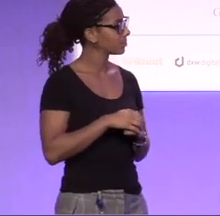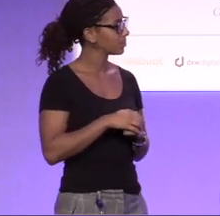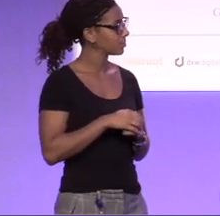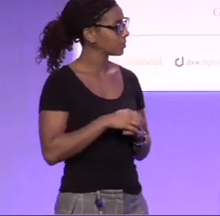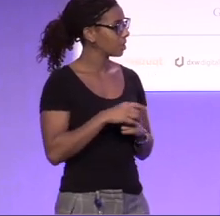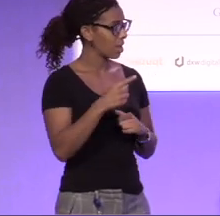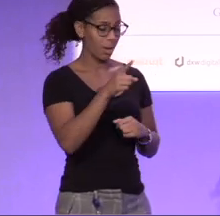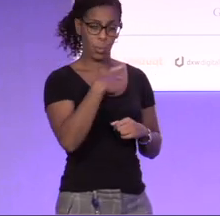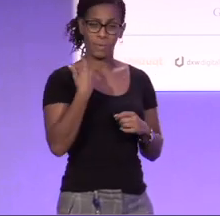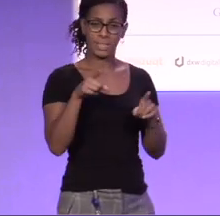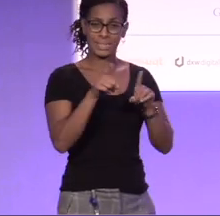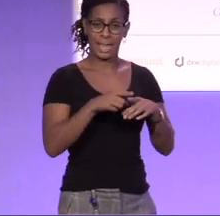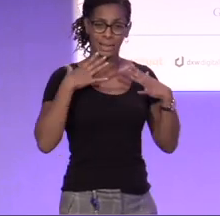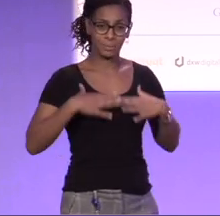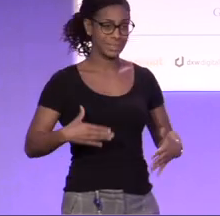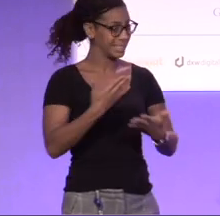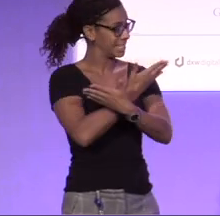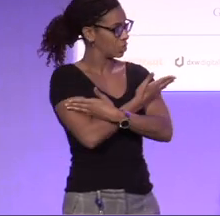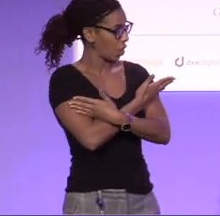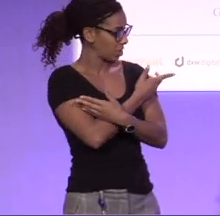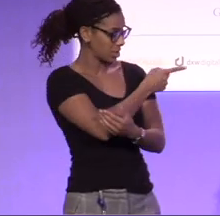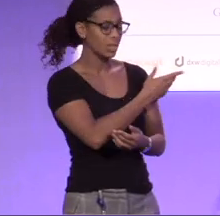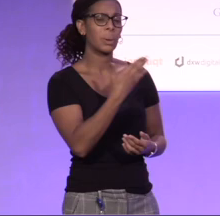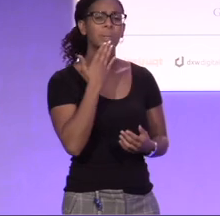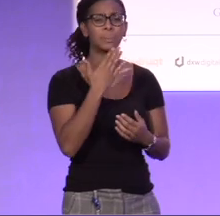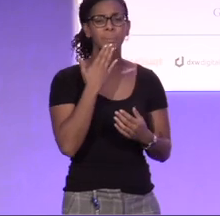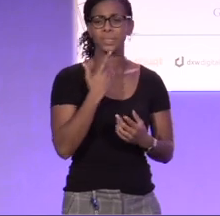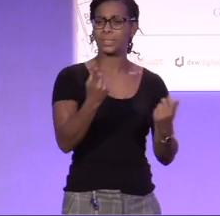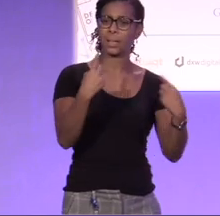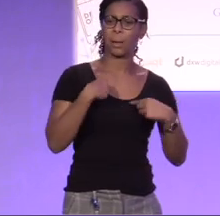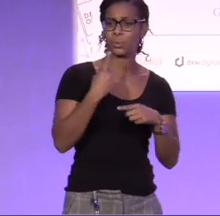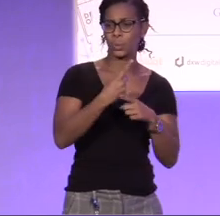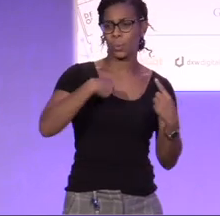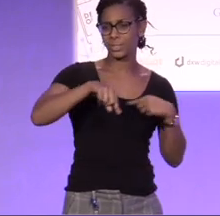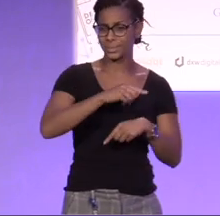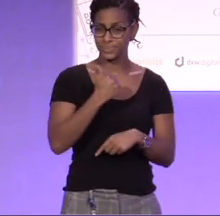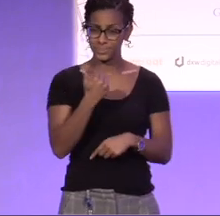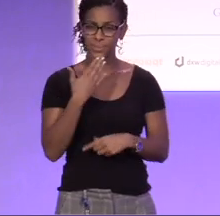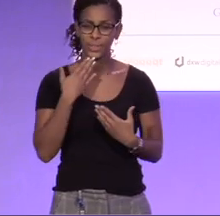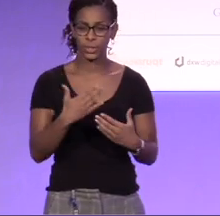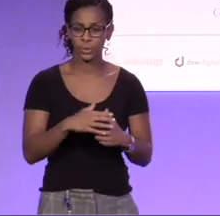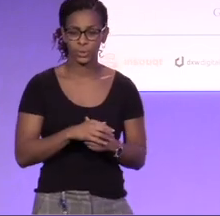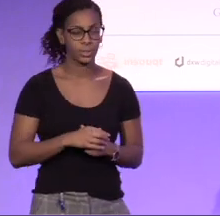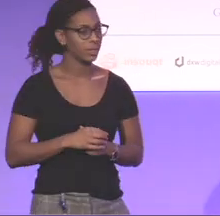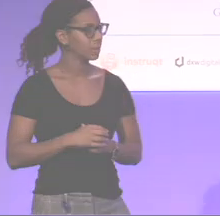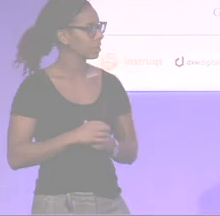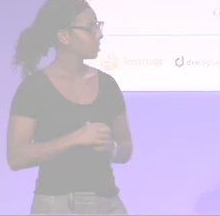us in these t-shirts. So please do come talk to us. Thank you. Thank you for listening.